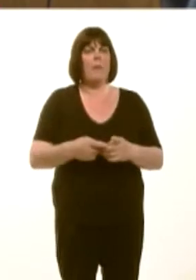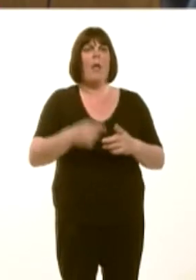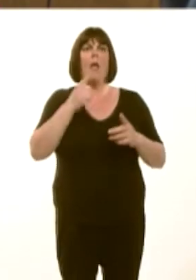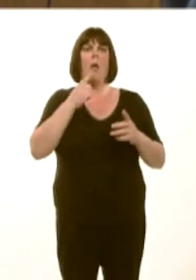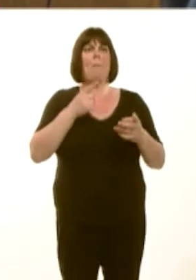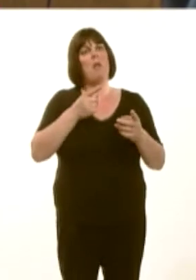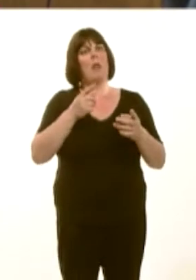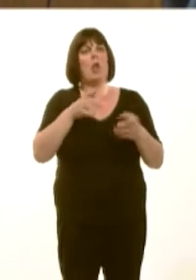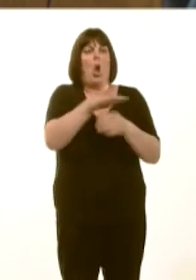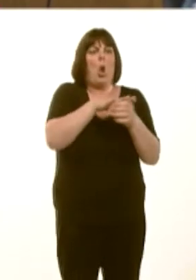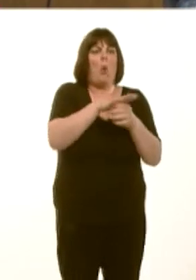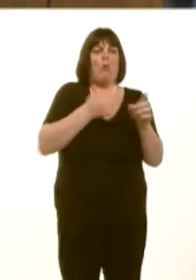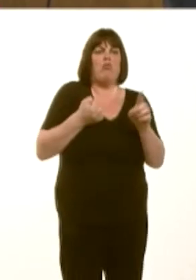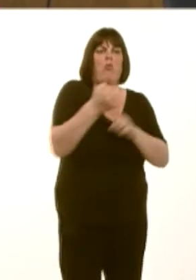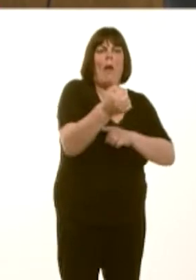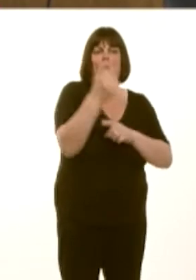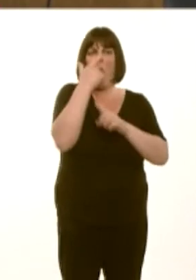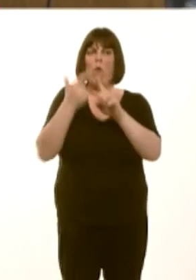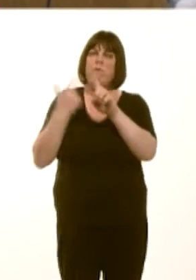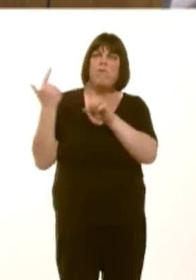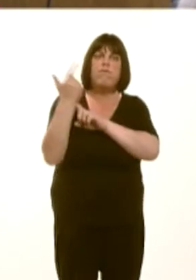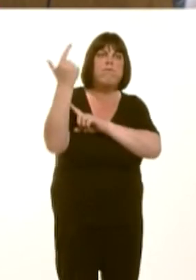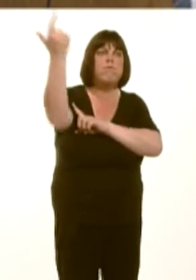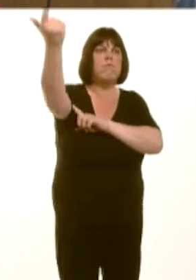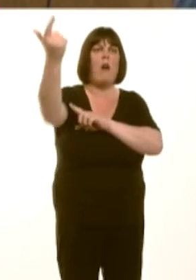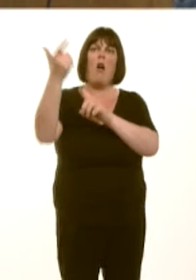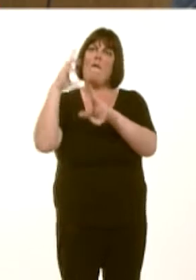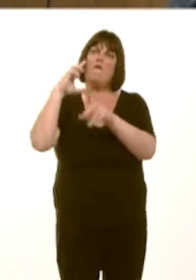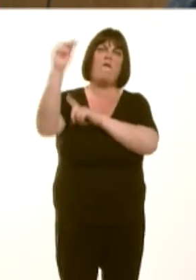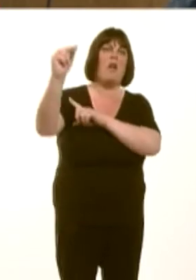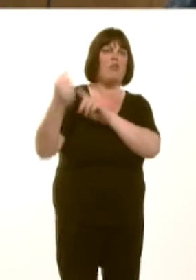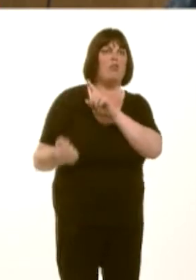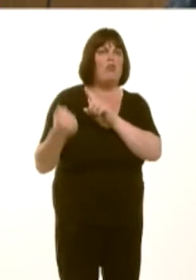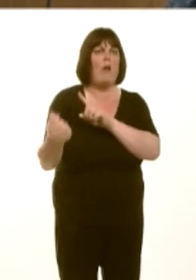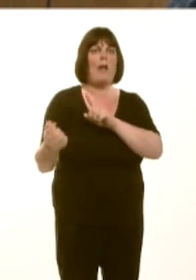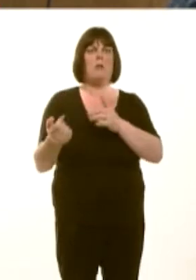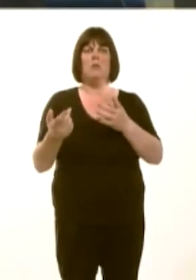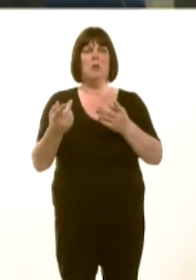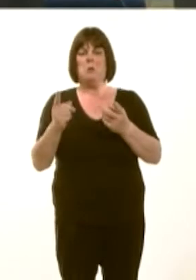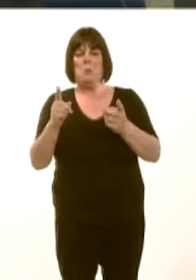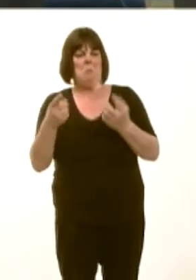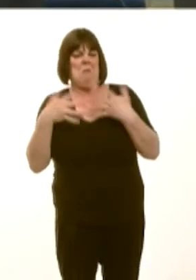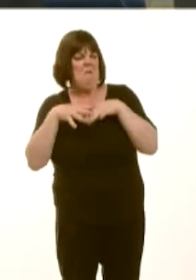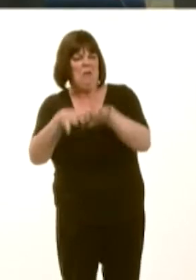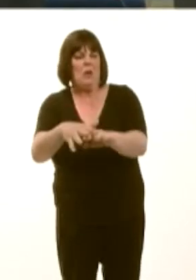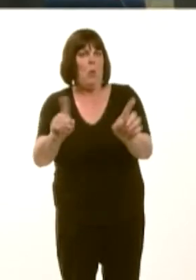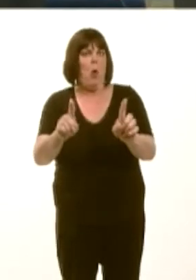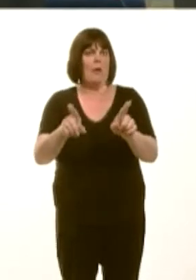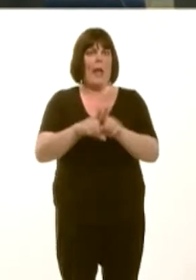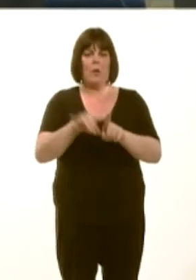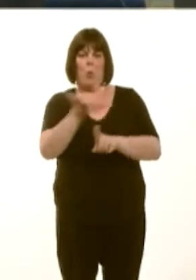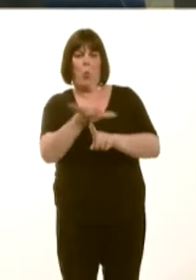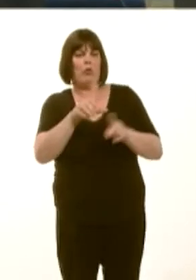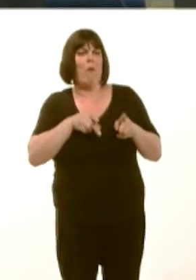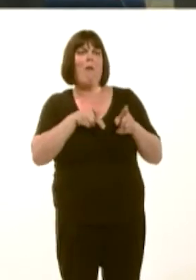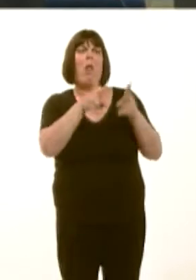versus heavy rail, what the potential new routes are, and of course the rollout of the project in terms of which lines do you look at